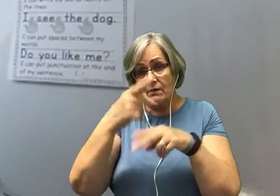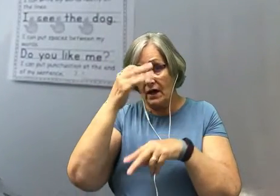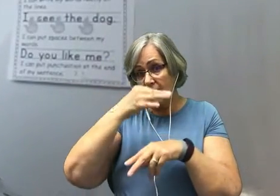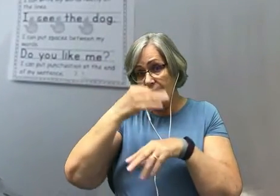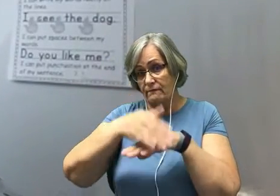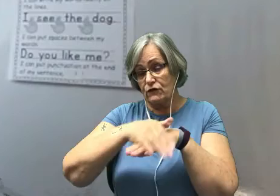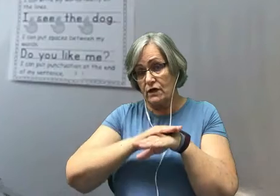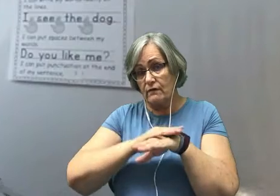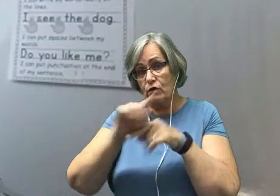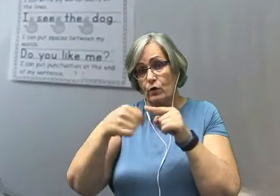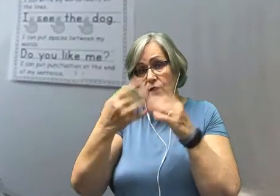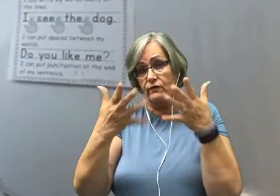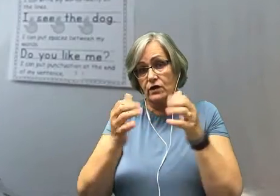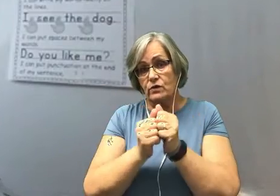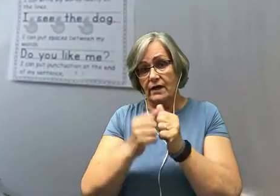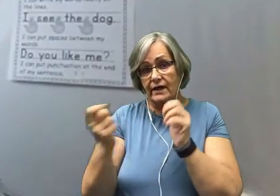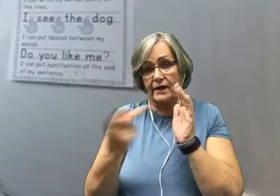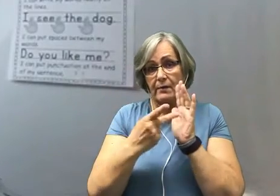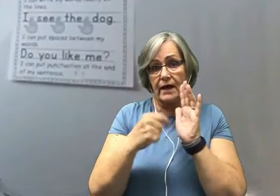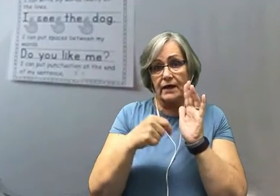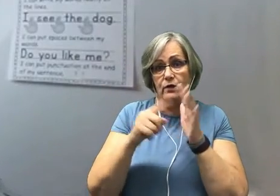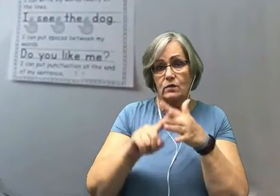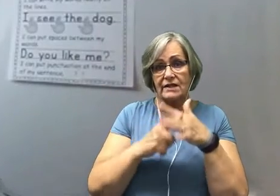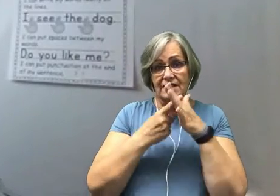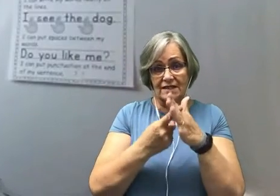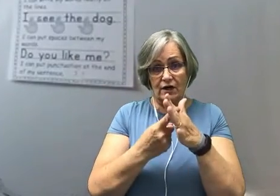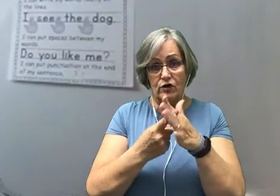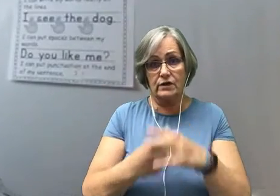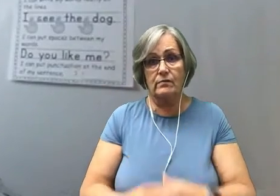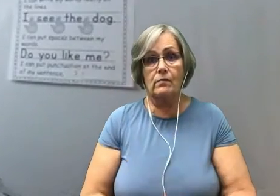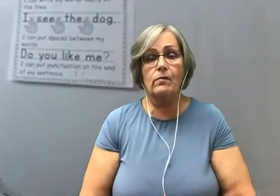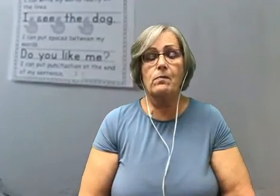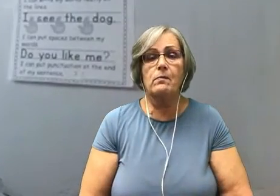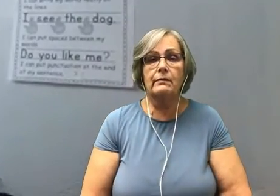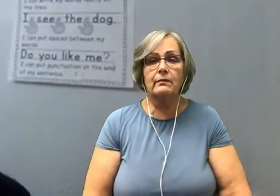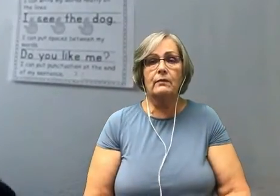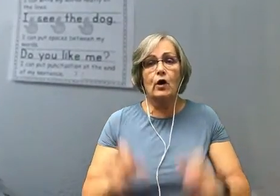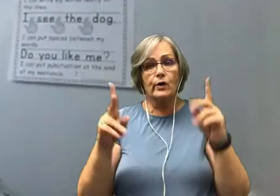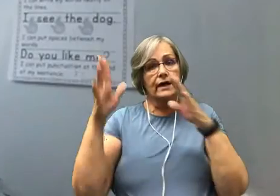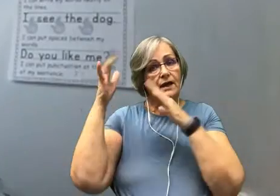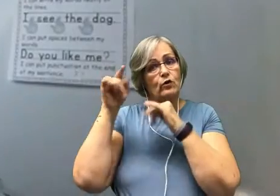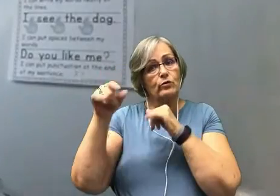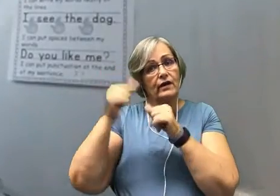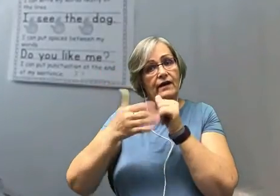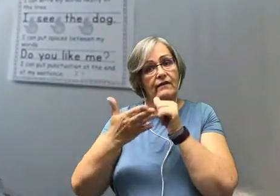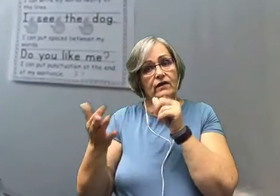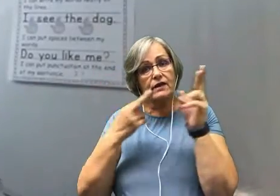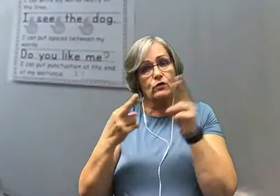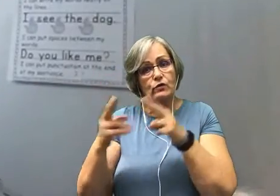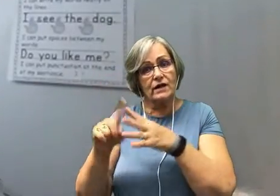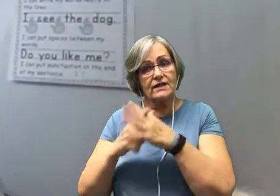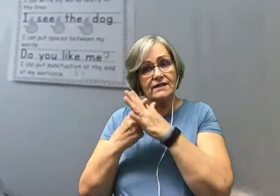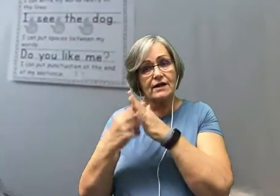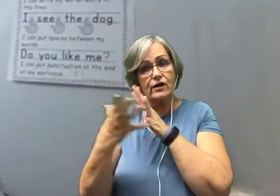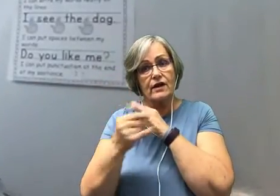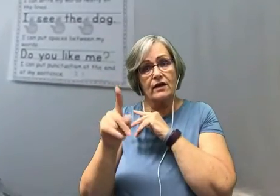is you. When you're done with that, come on back and we're going to get started. All right, I hope you have everything